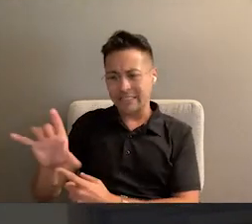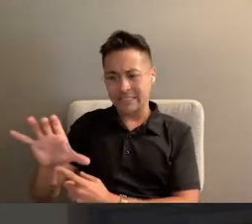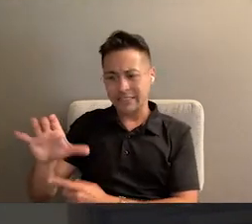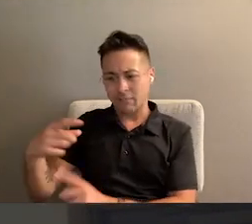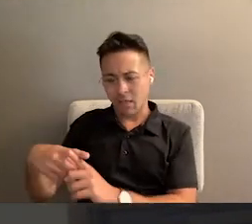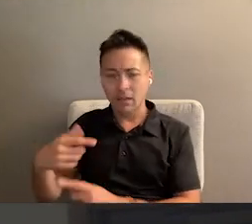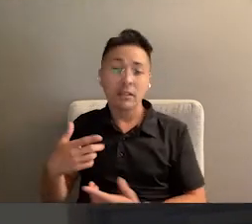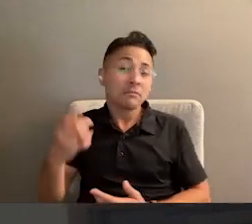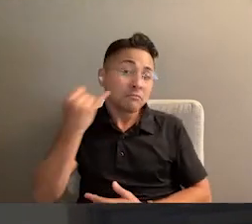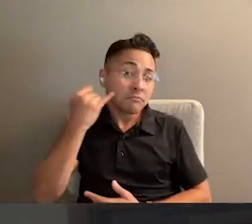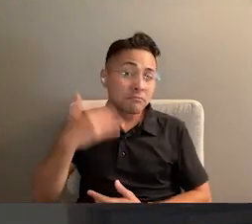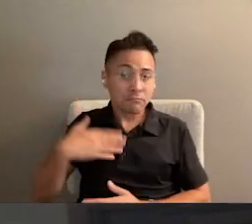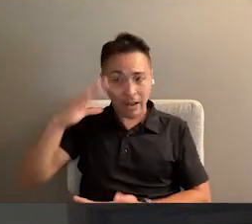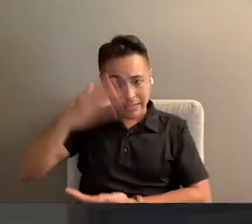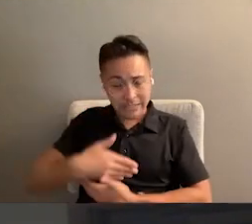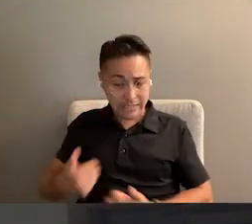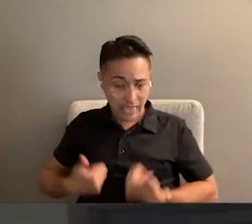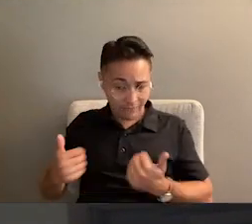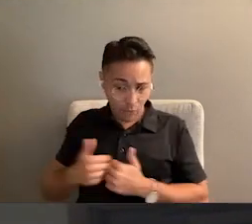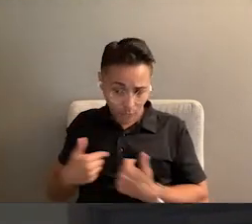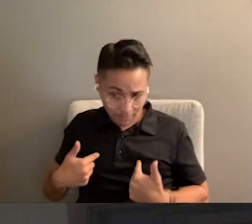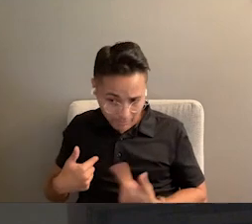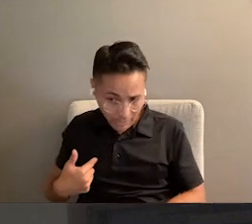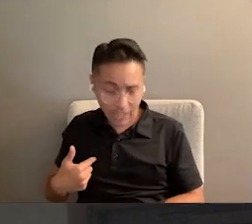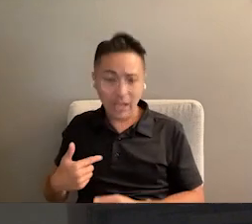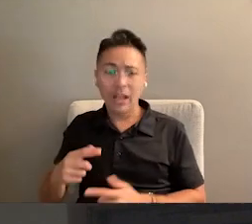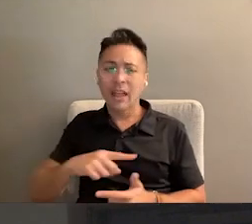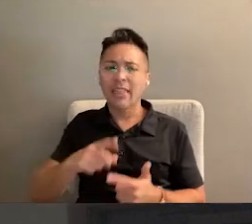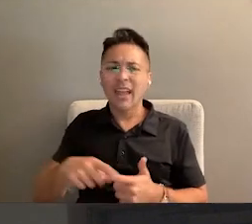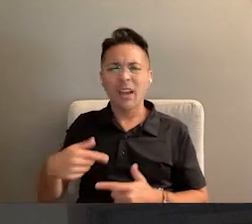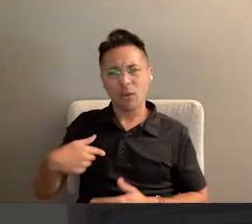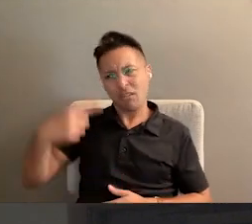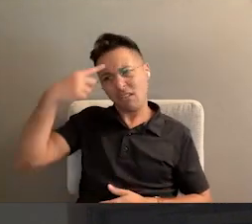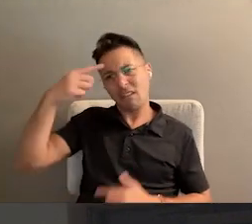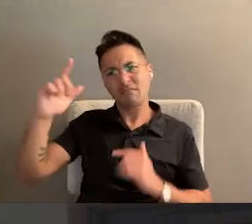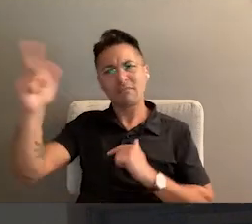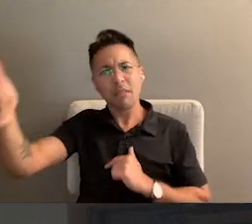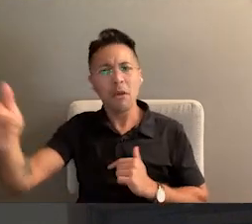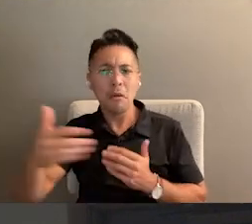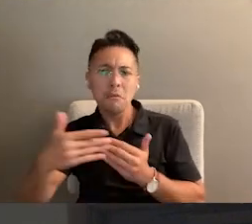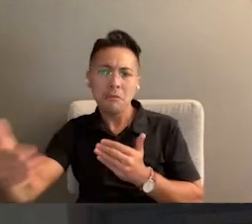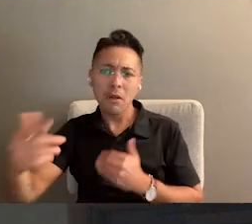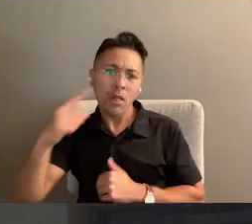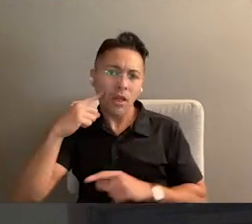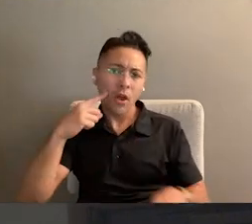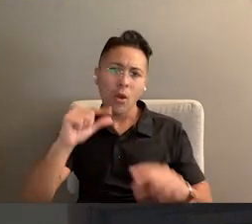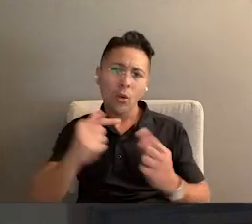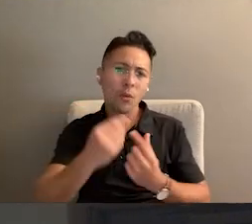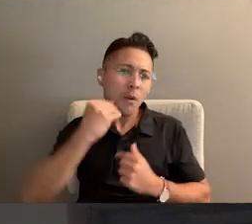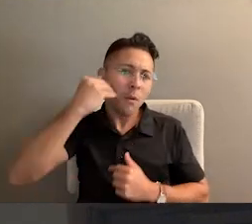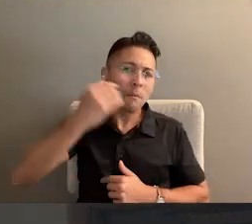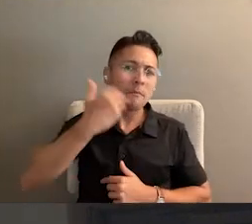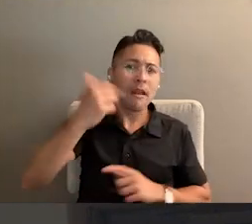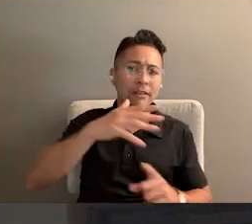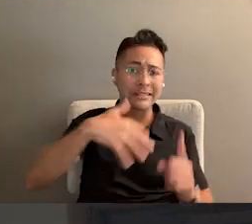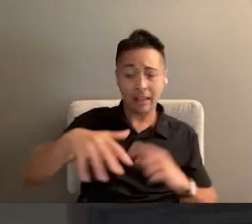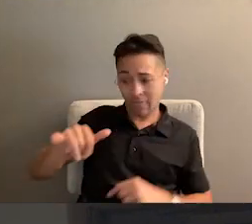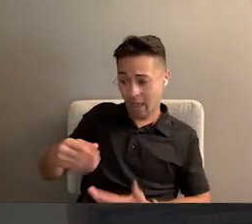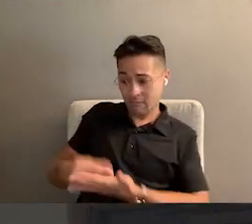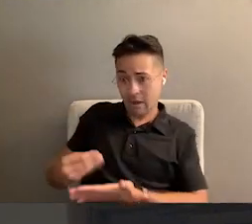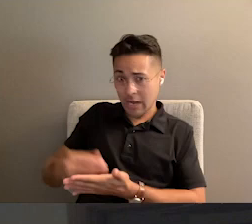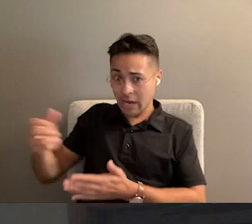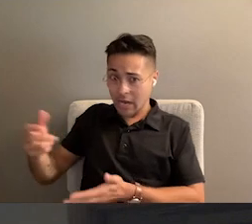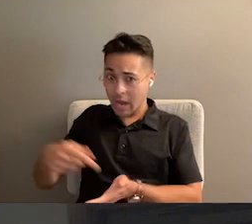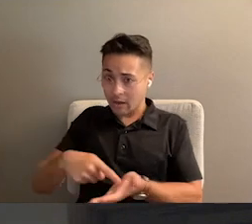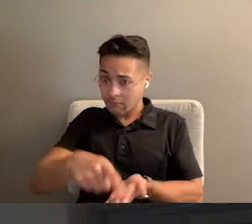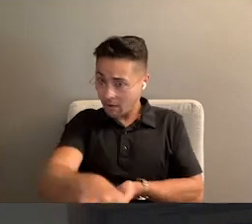ask you a question? Sure. What if after you get on CDC Plus, let's say my son is living with me, I Mhm. get CDC Plus, then we feel like, I don't